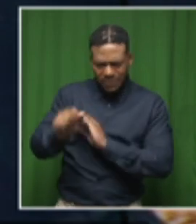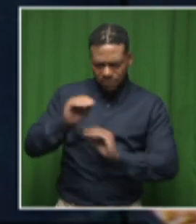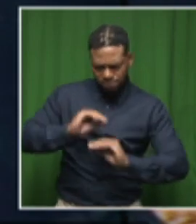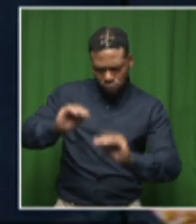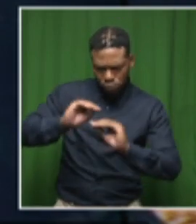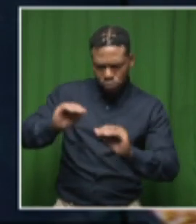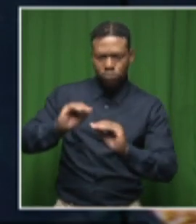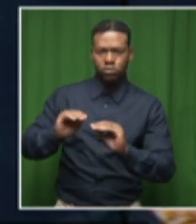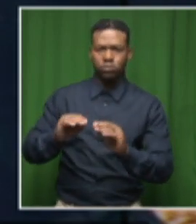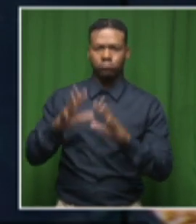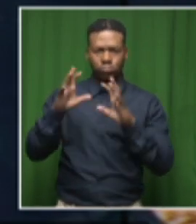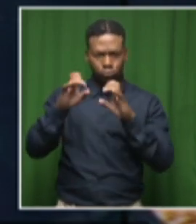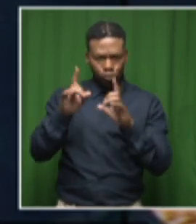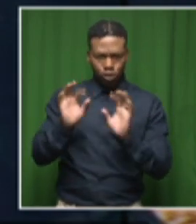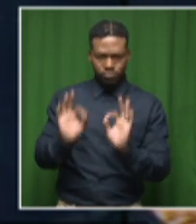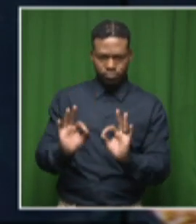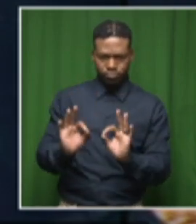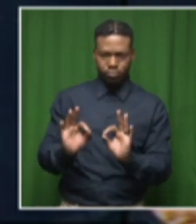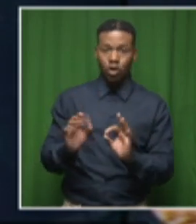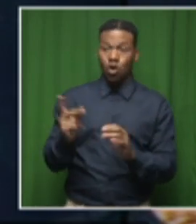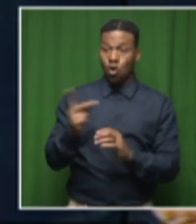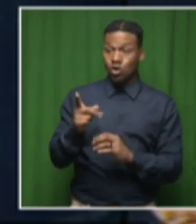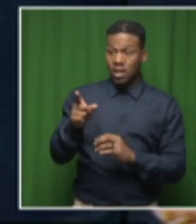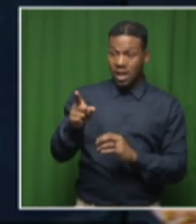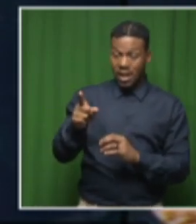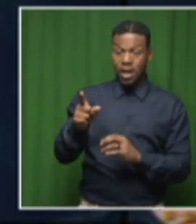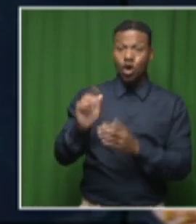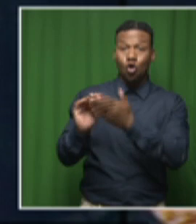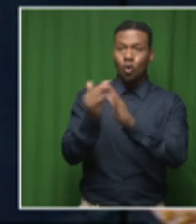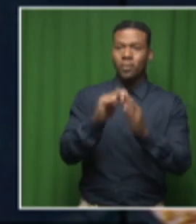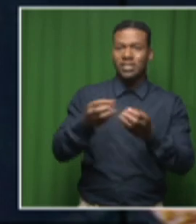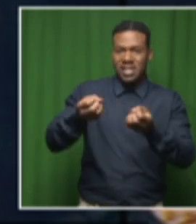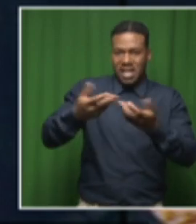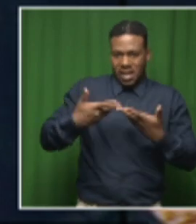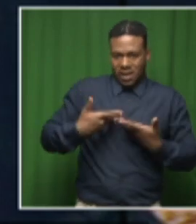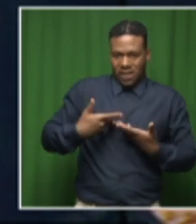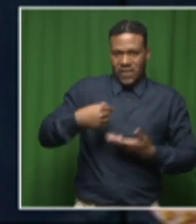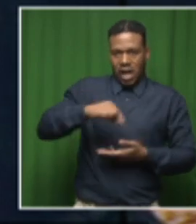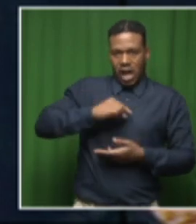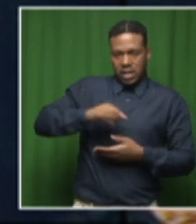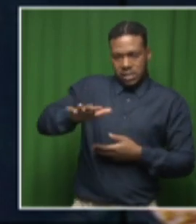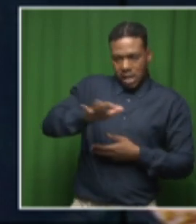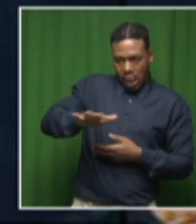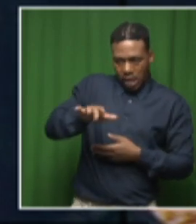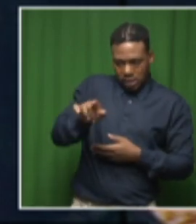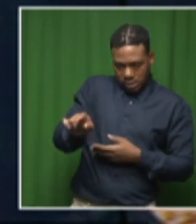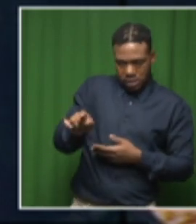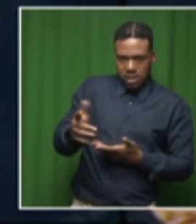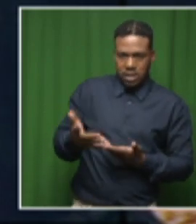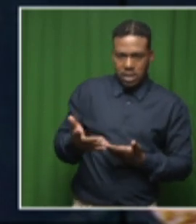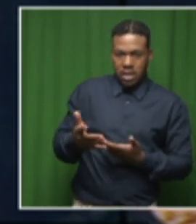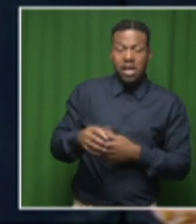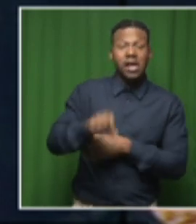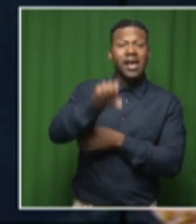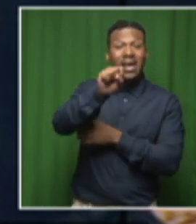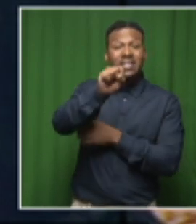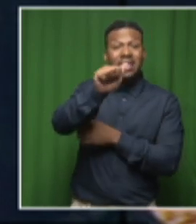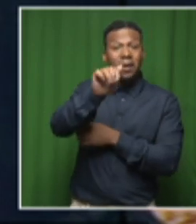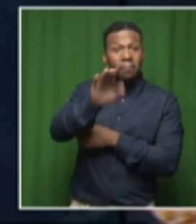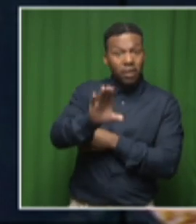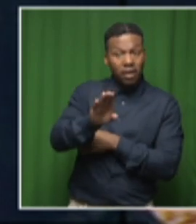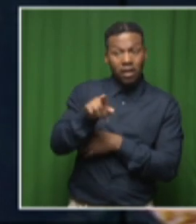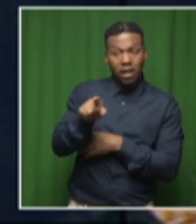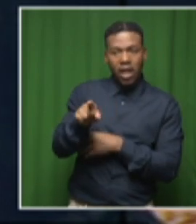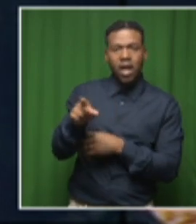the Moletele community. They're providing the land. It's their land that we're farming on. And then at South African Breweries, our partnership is bringing